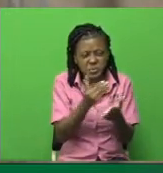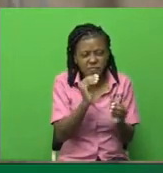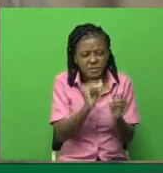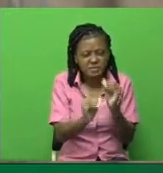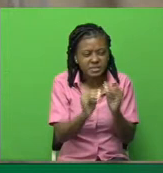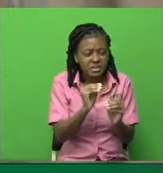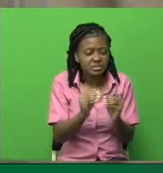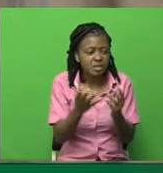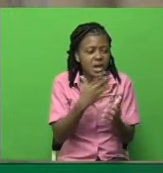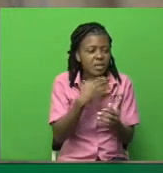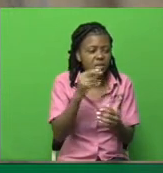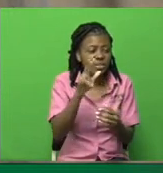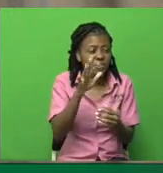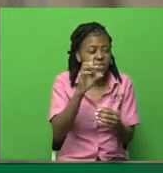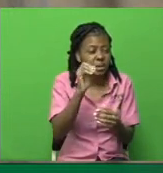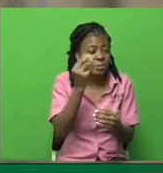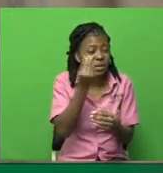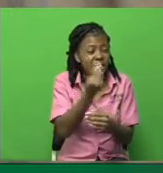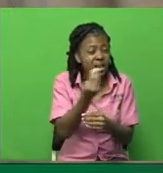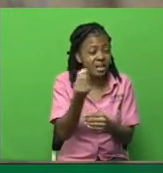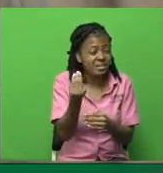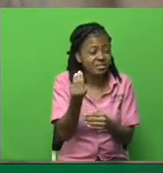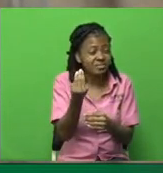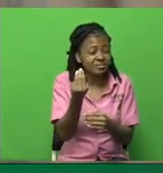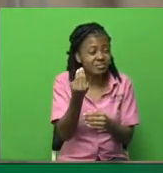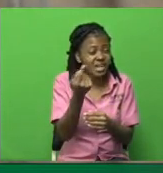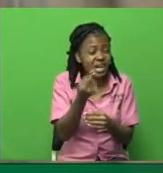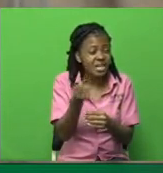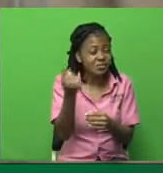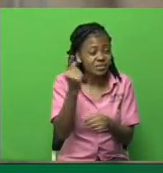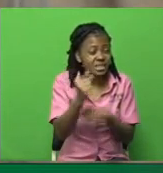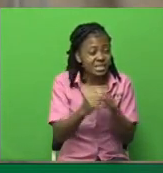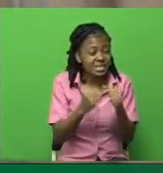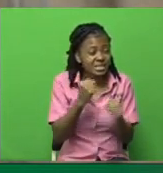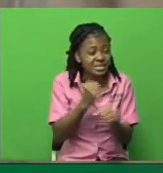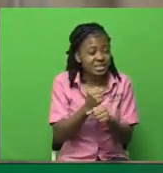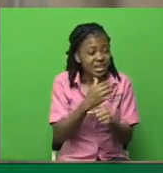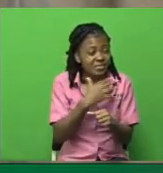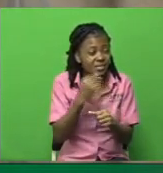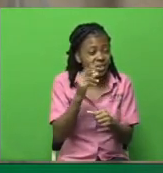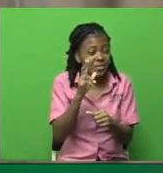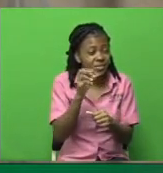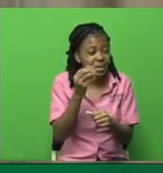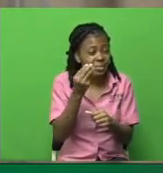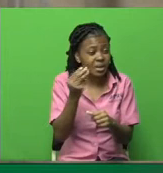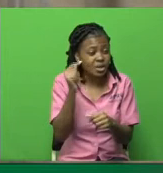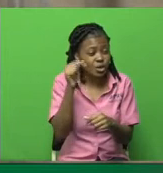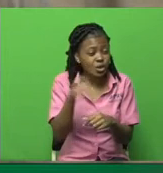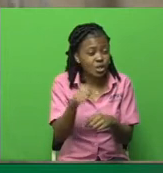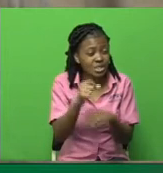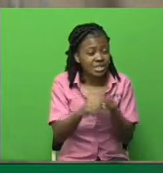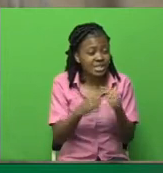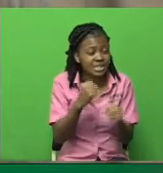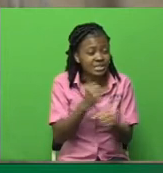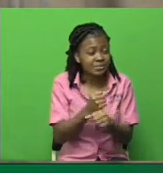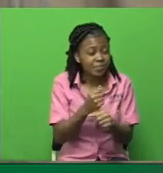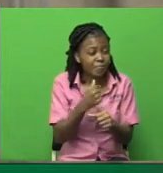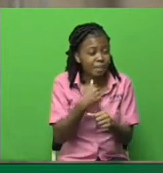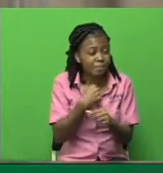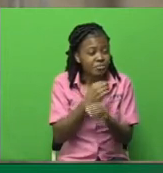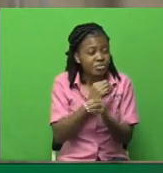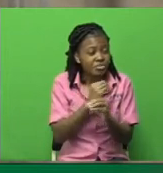350 Million last year and 250 million this year in the area of material and supplies there had been no major